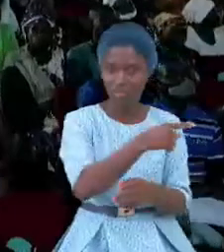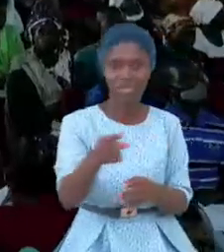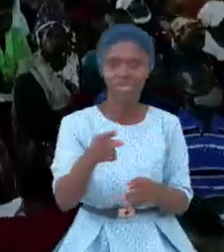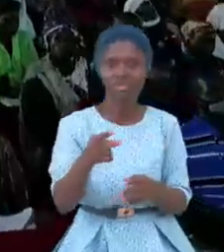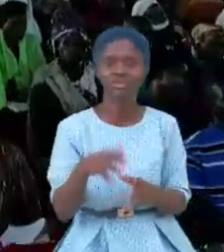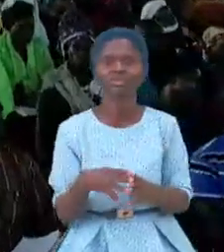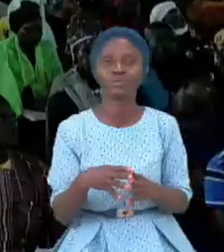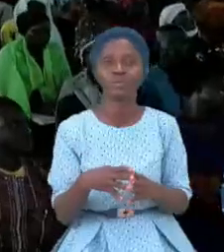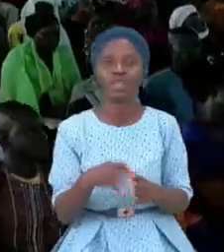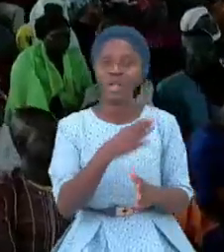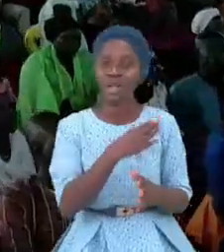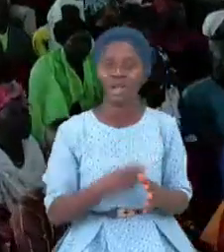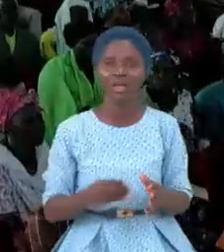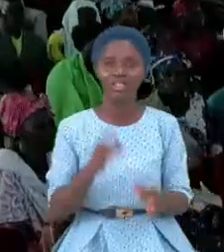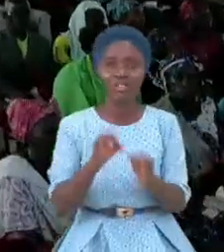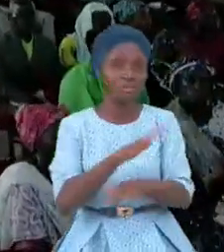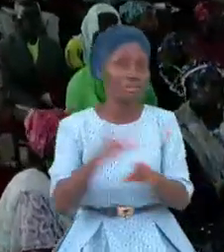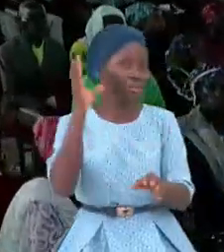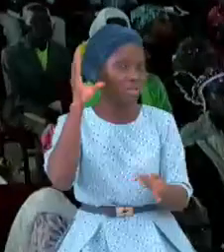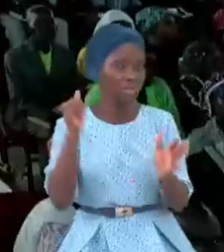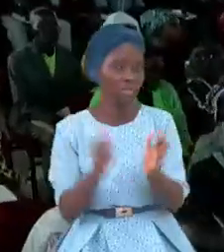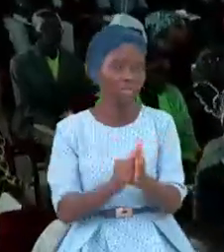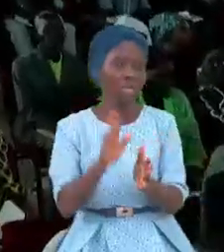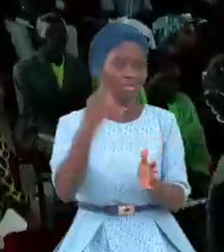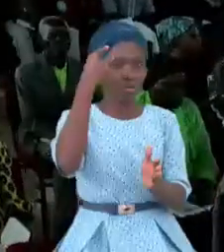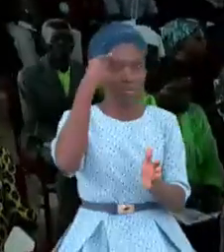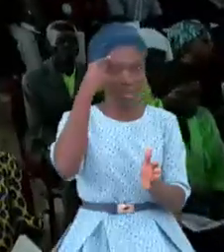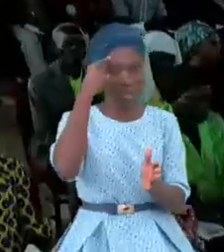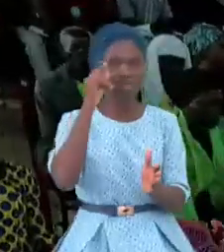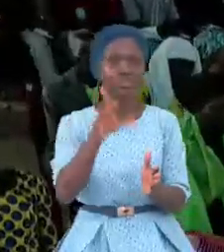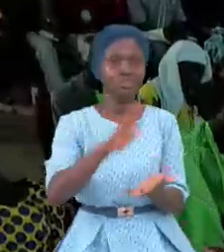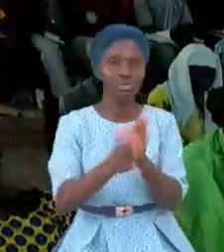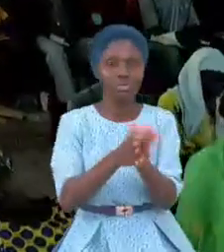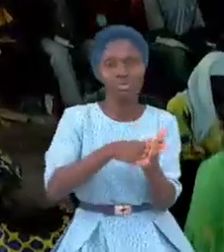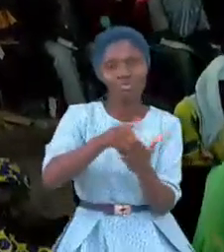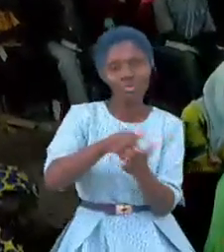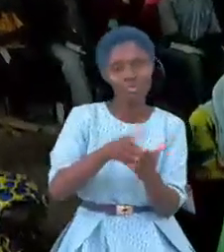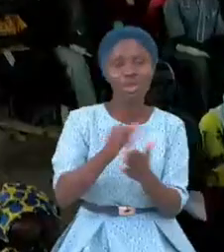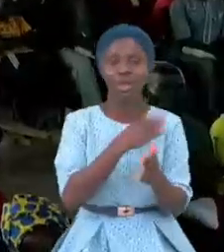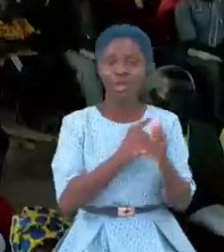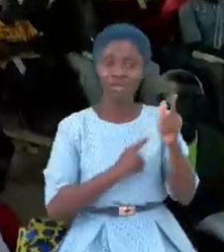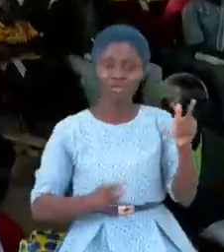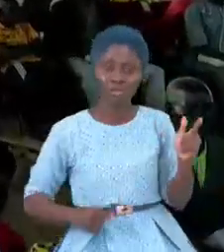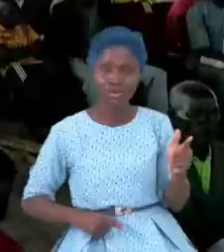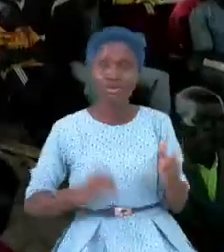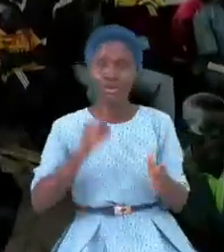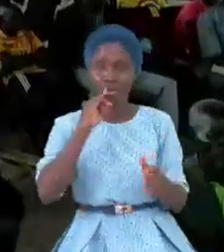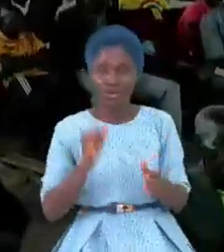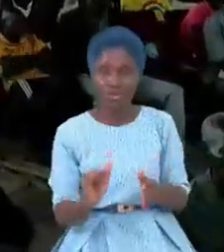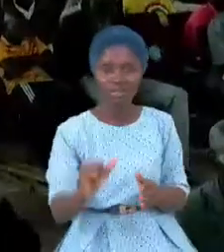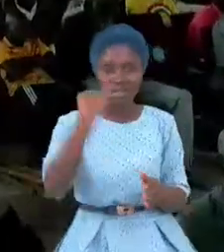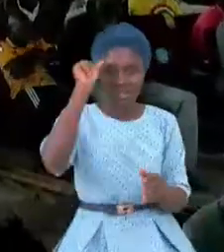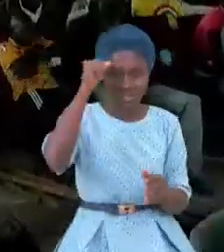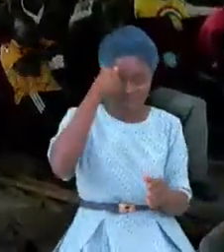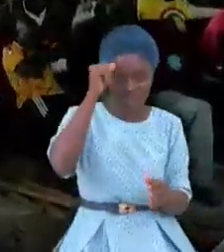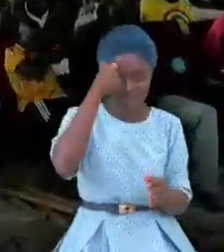weak, your waist will be weak, your mind will be weak, and the Lord is still reminding you, be strong and